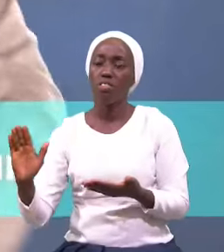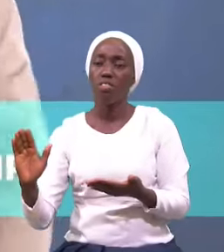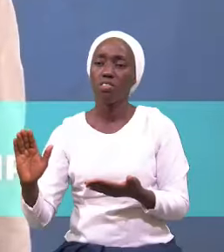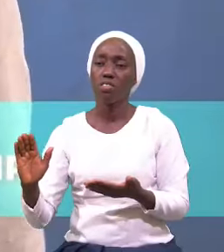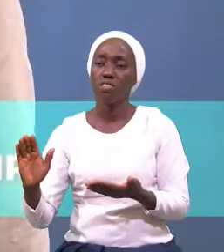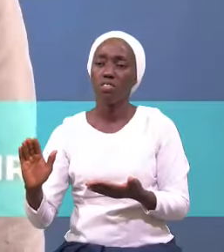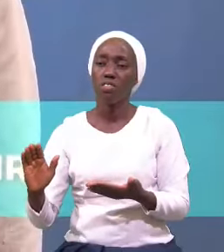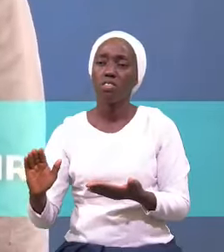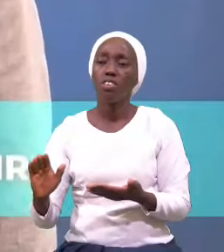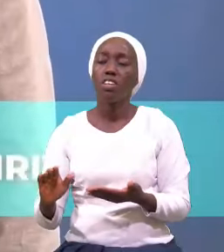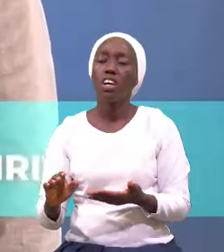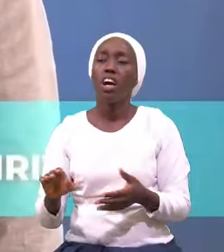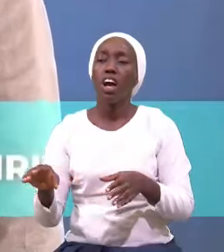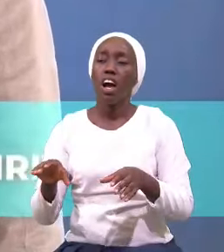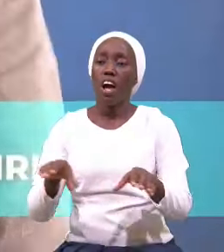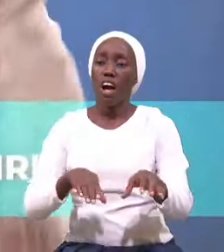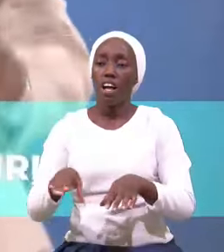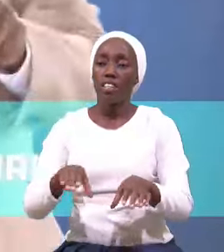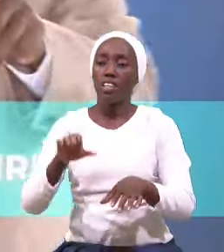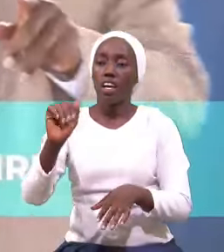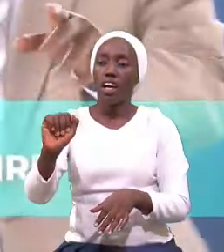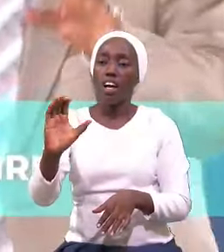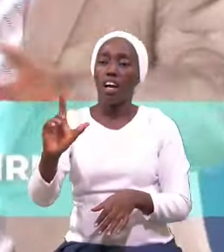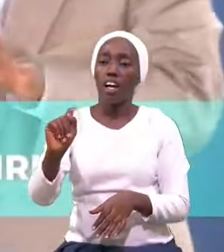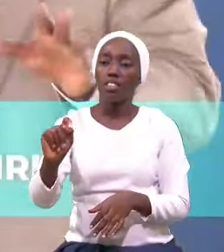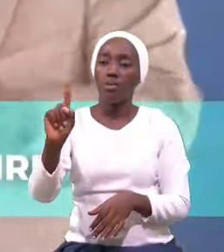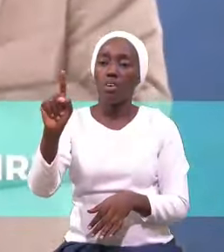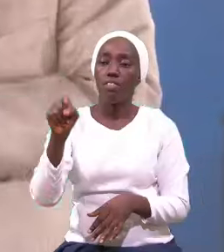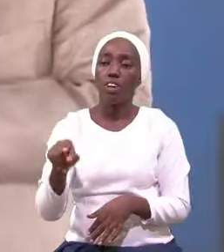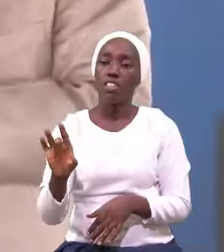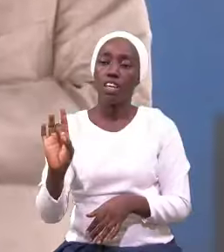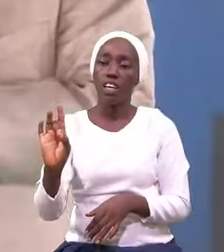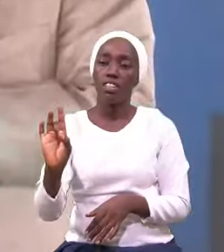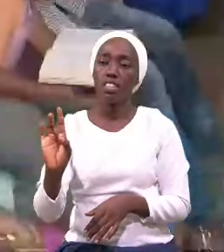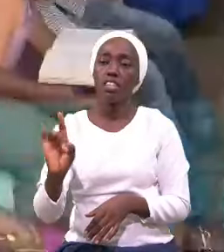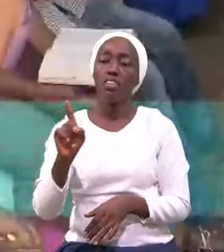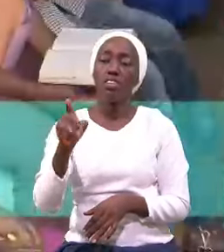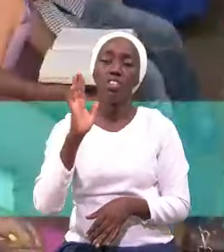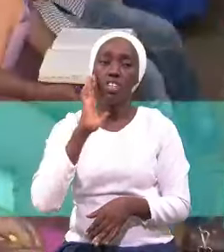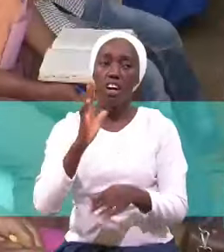Acts chapter 1 again, verse 8. But he shall receive power